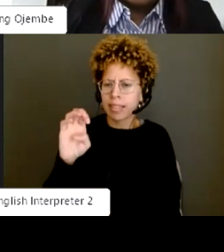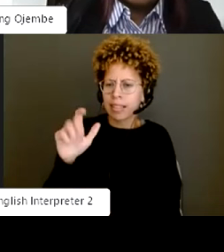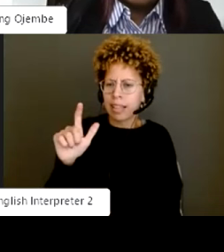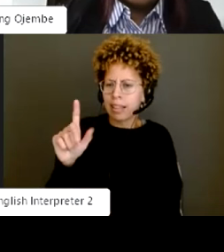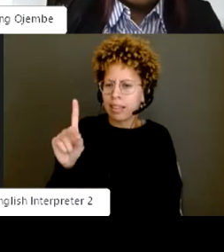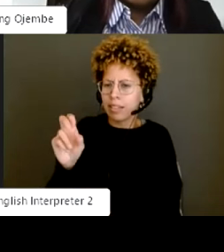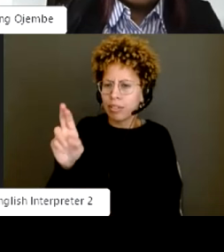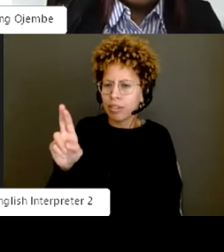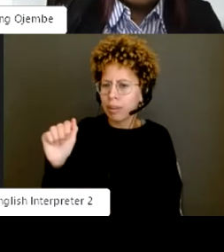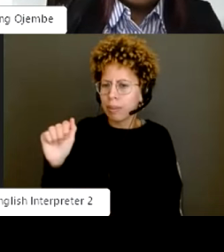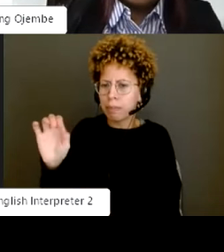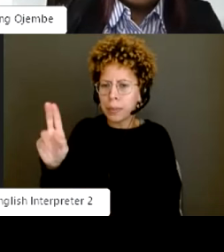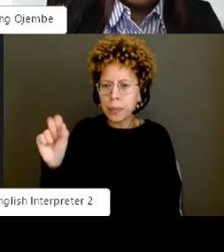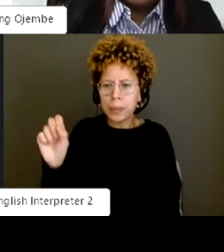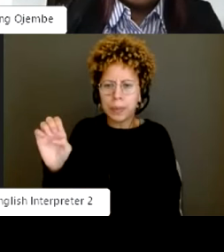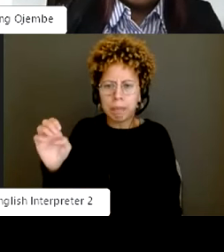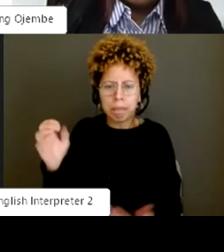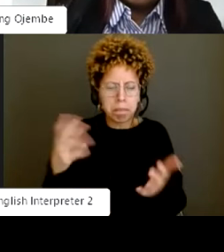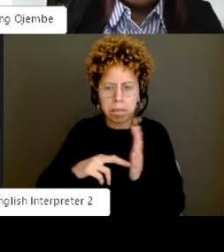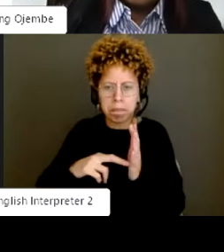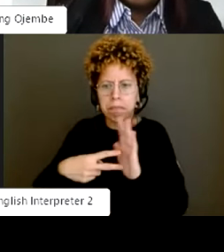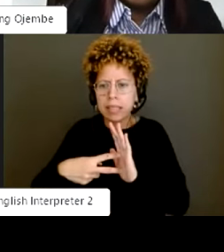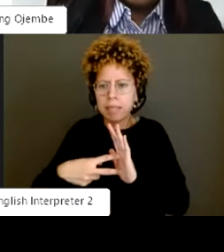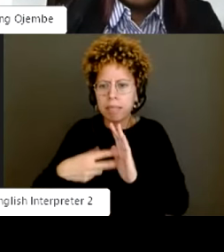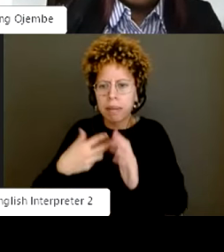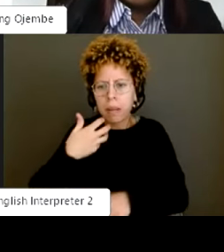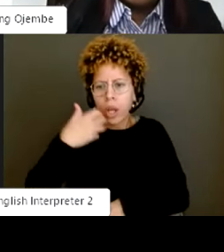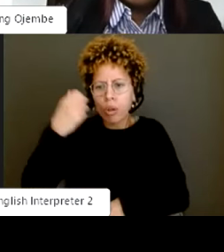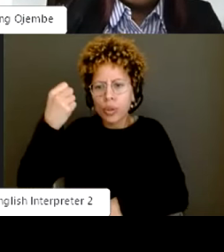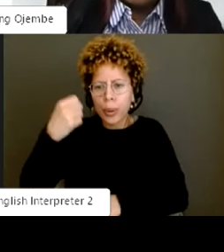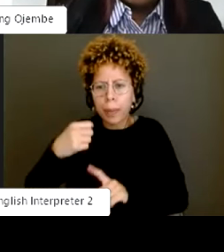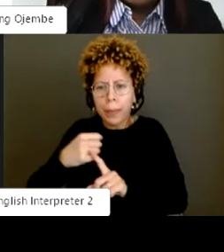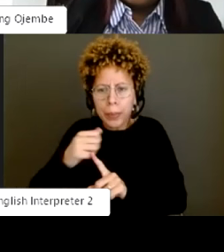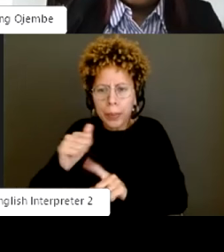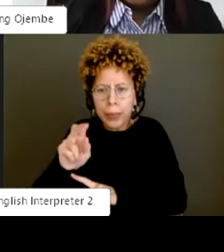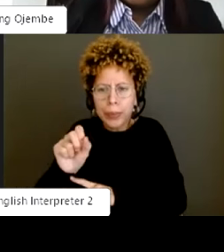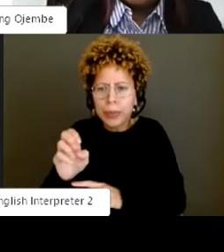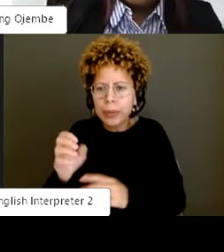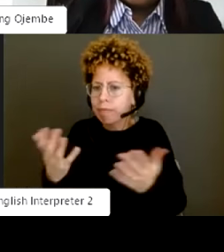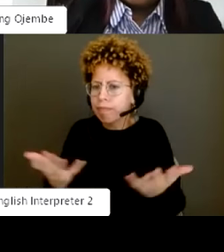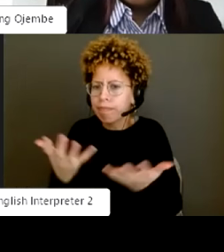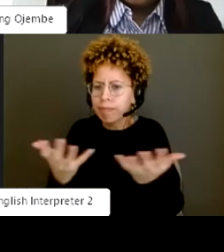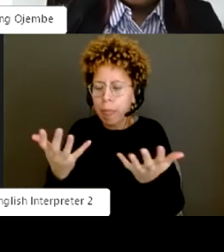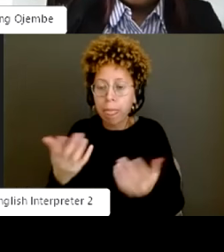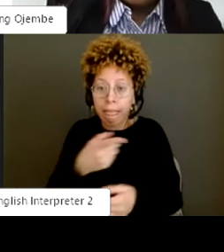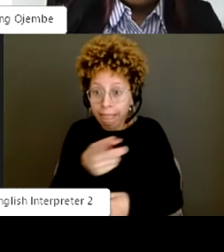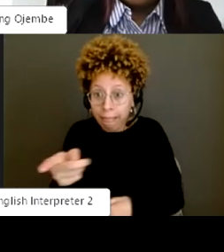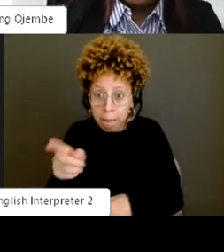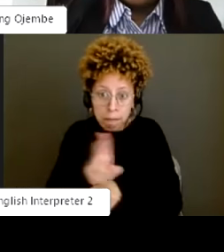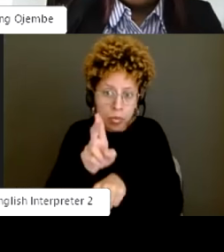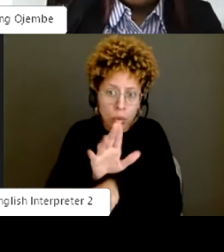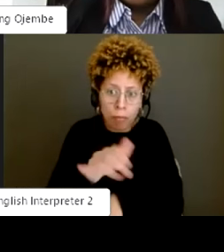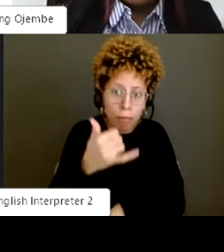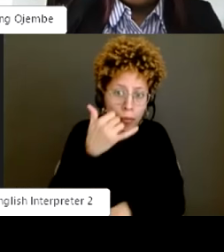mind? You can actually look at you can use your phone. Apologies for those that cannot use their phone